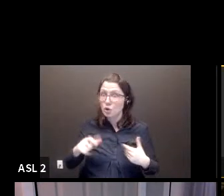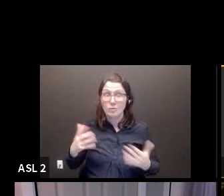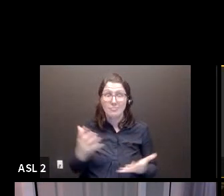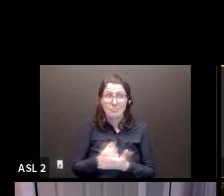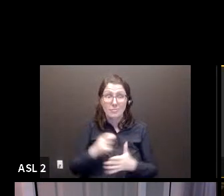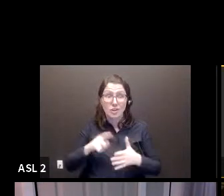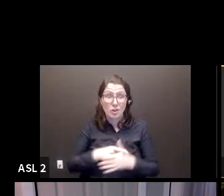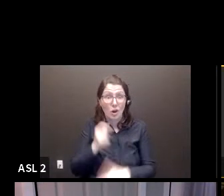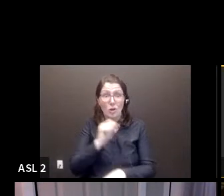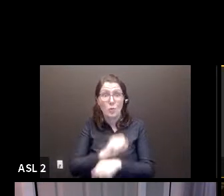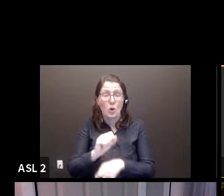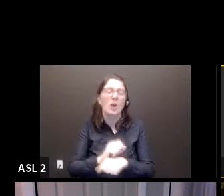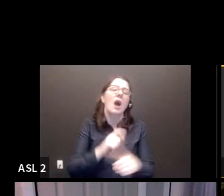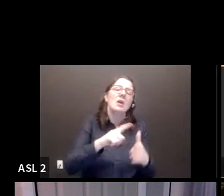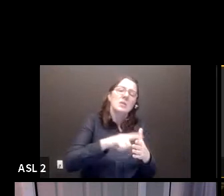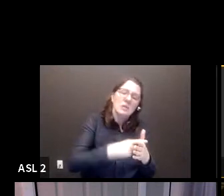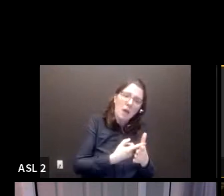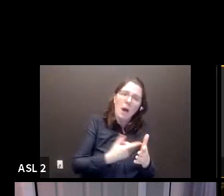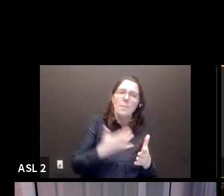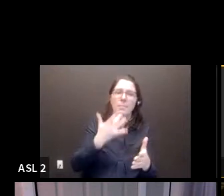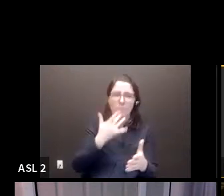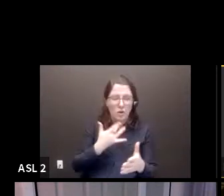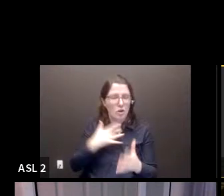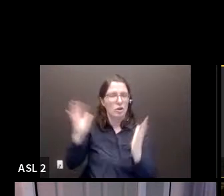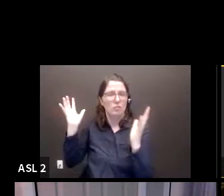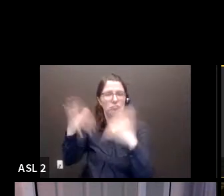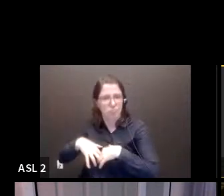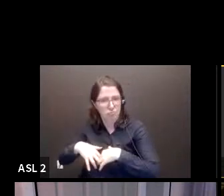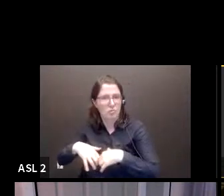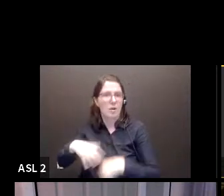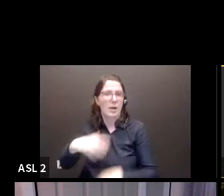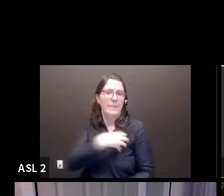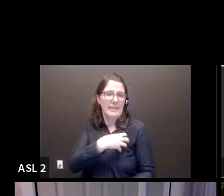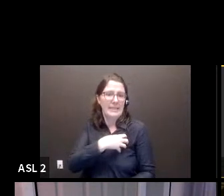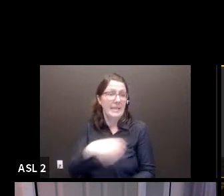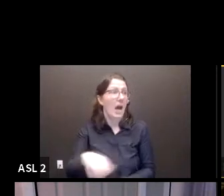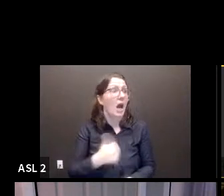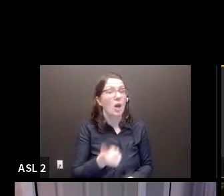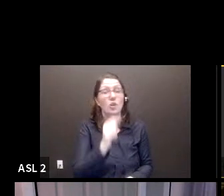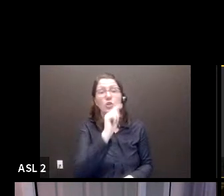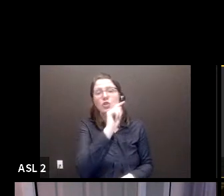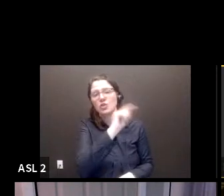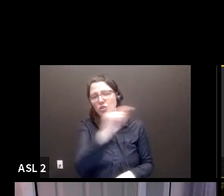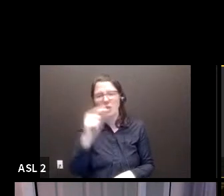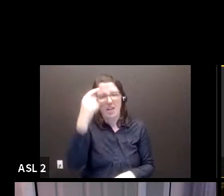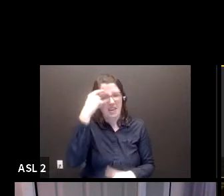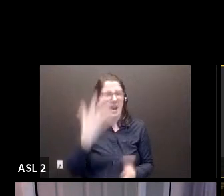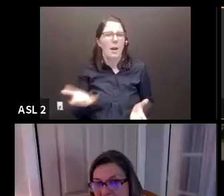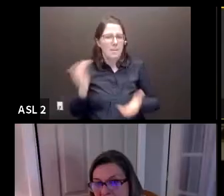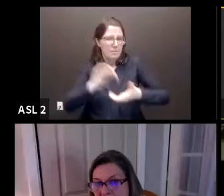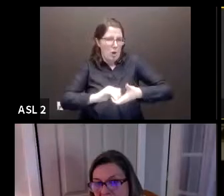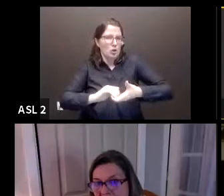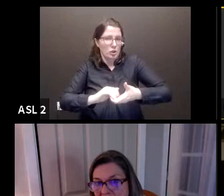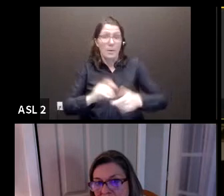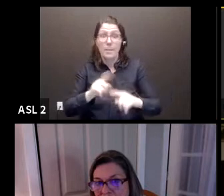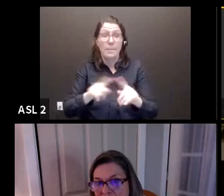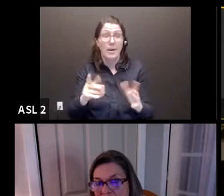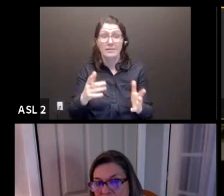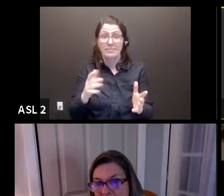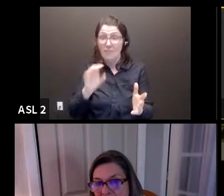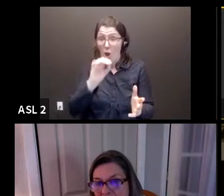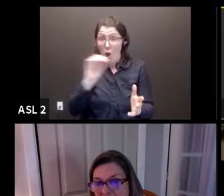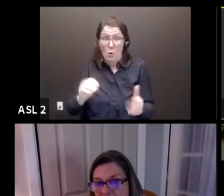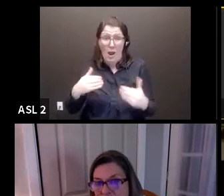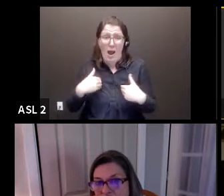them start from defund police and others start from let's have a partnership but regardless the city of ottawa has an amazing array of